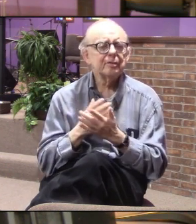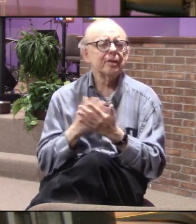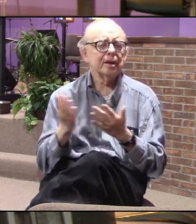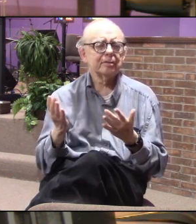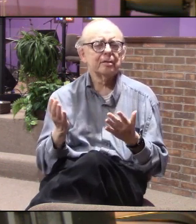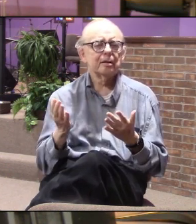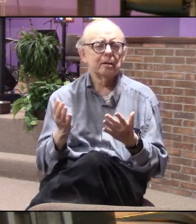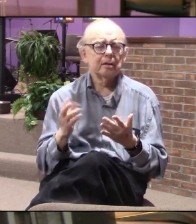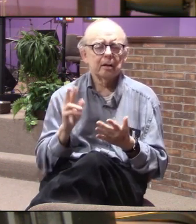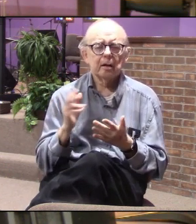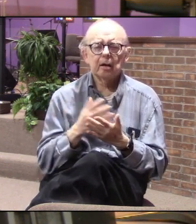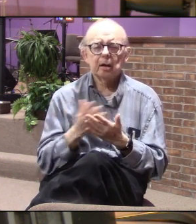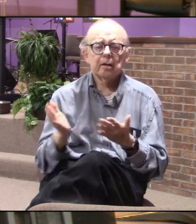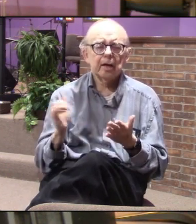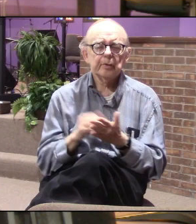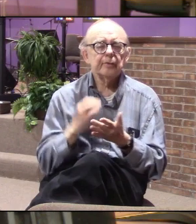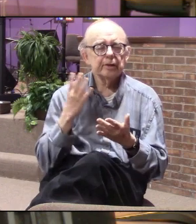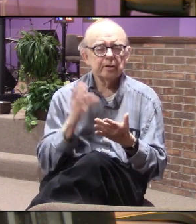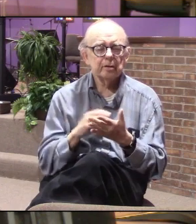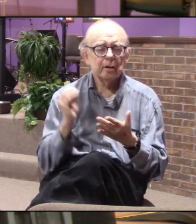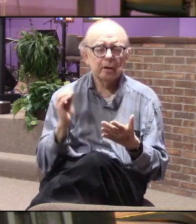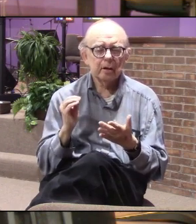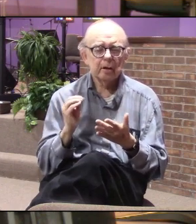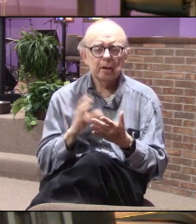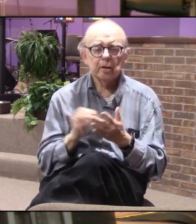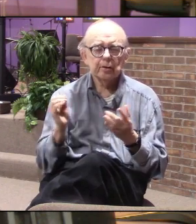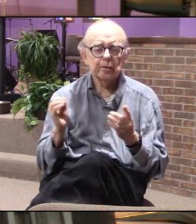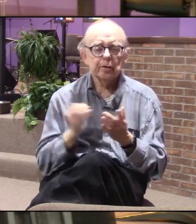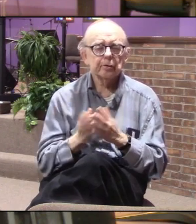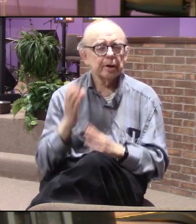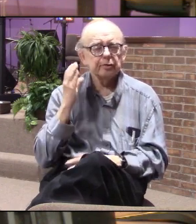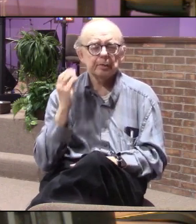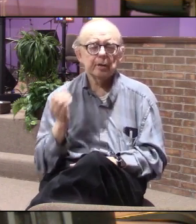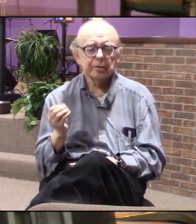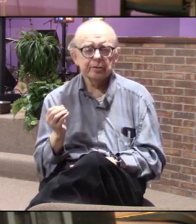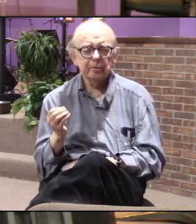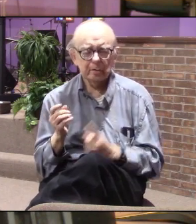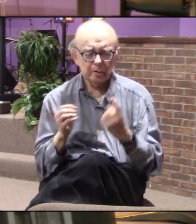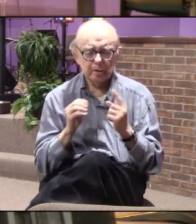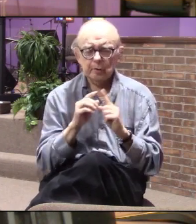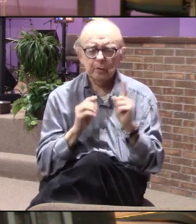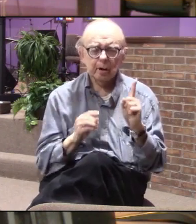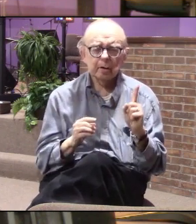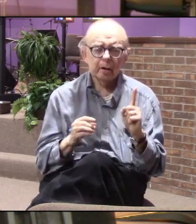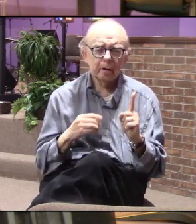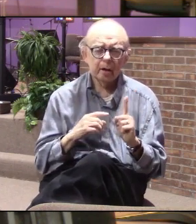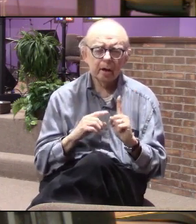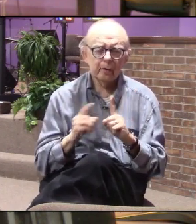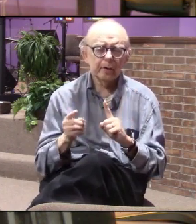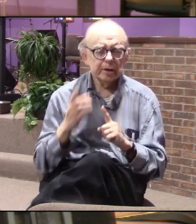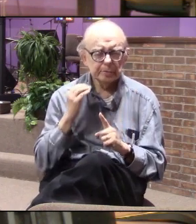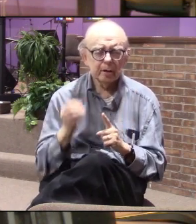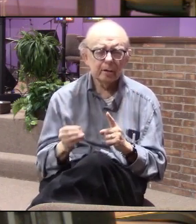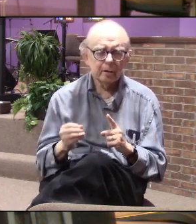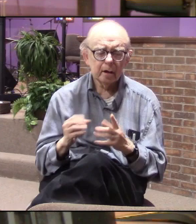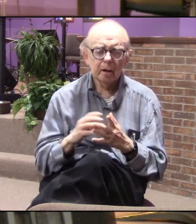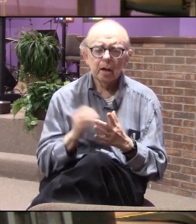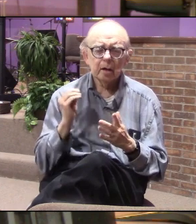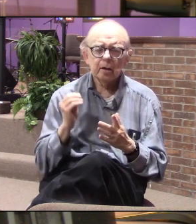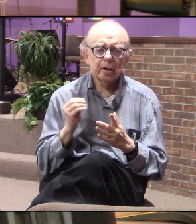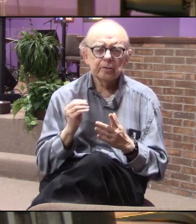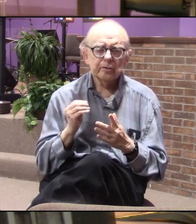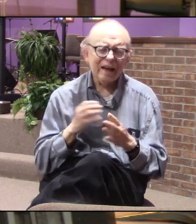okay? And there are 3 things that we learn. We learn by experience. We go through it. We learn by